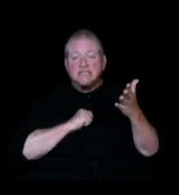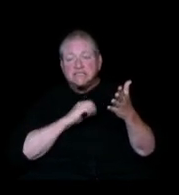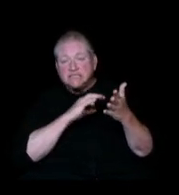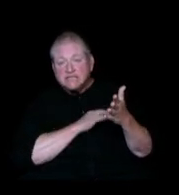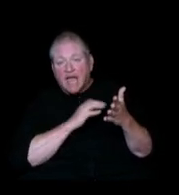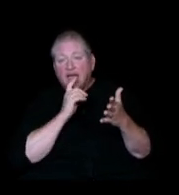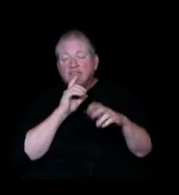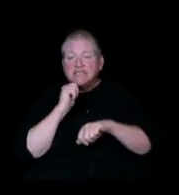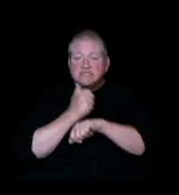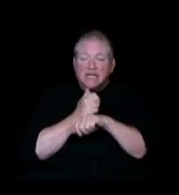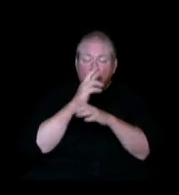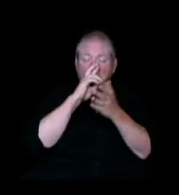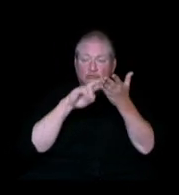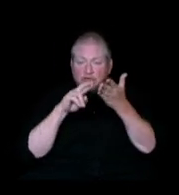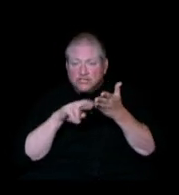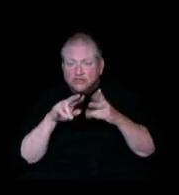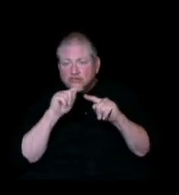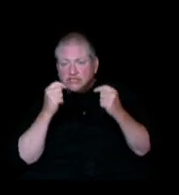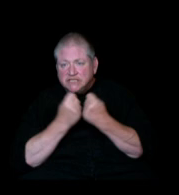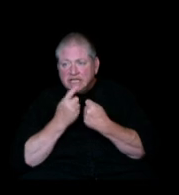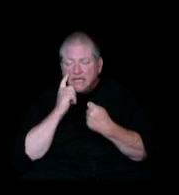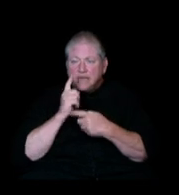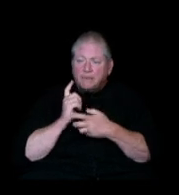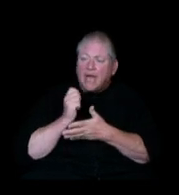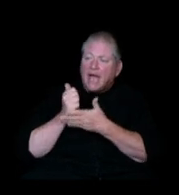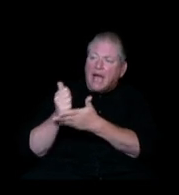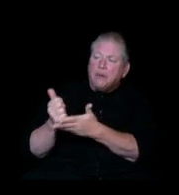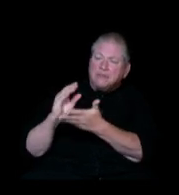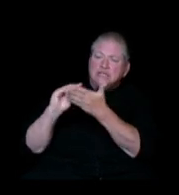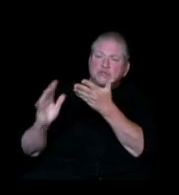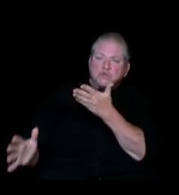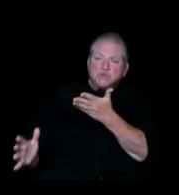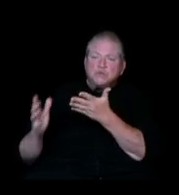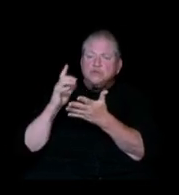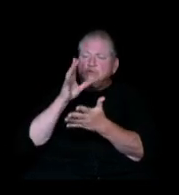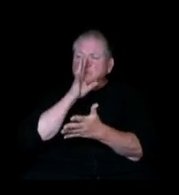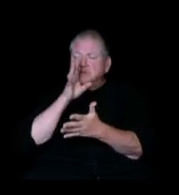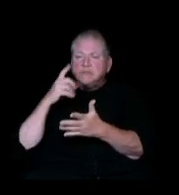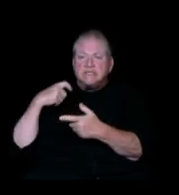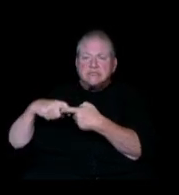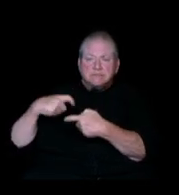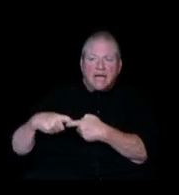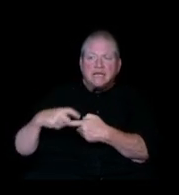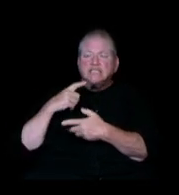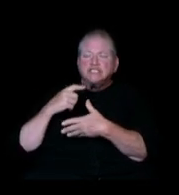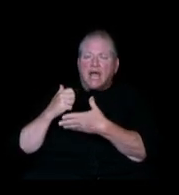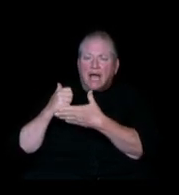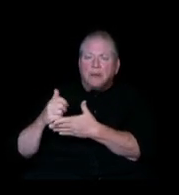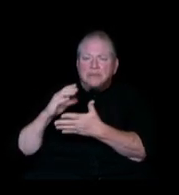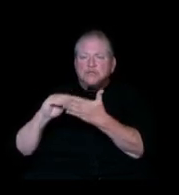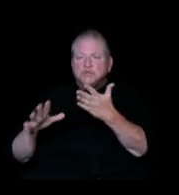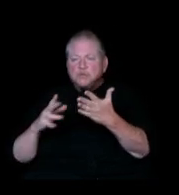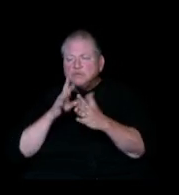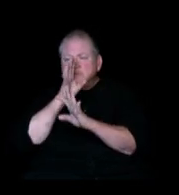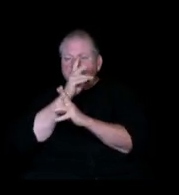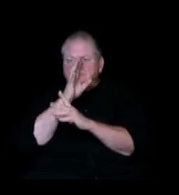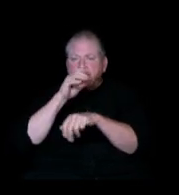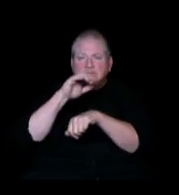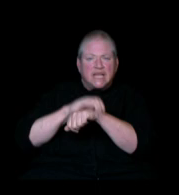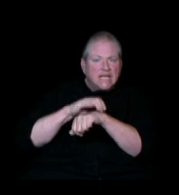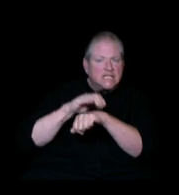colleagues and students to create a research team focused on helping intermediate students of Spanish better understand and produce the sounds of the